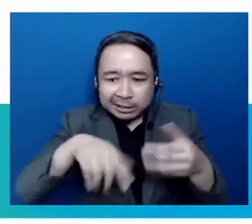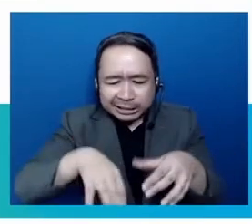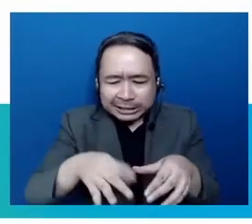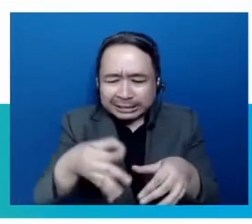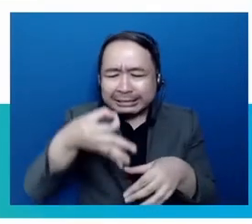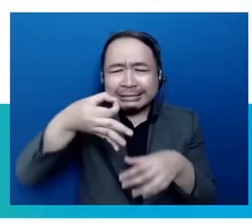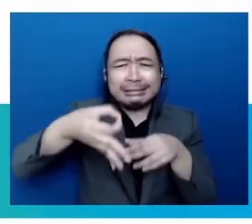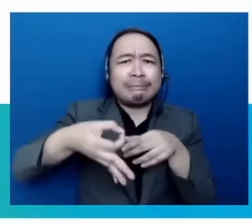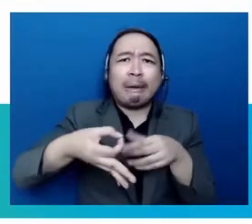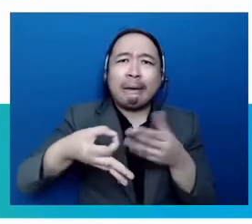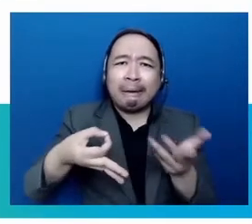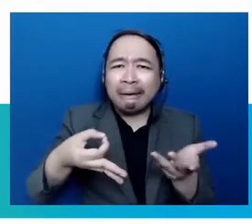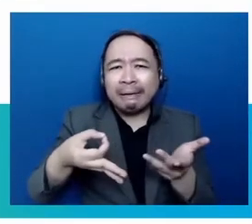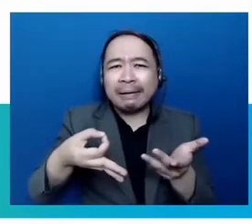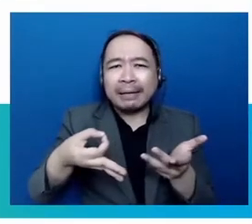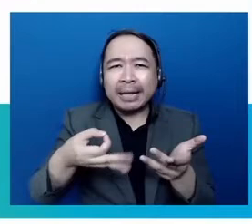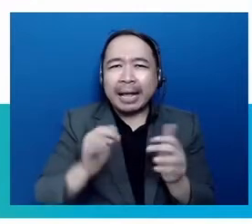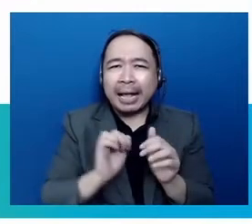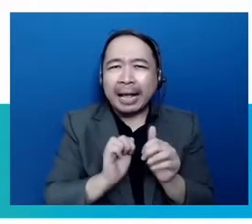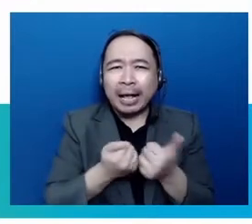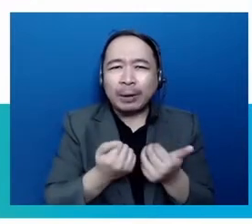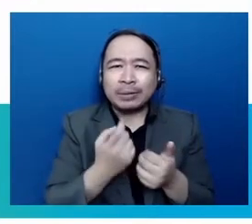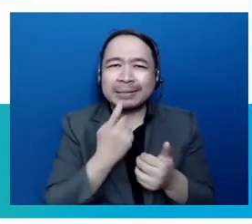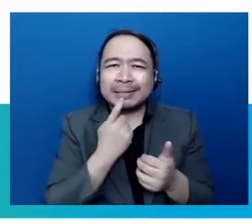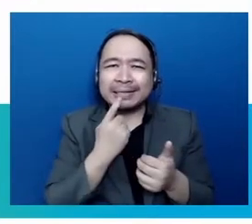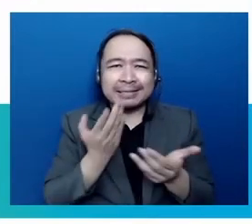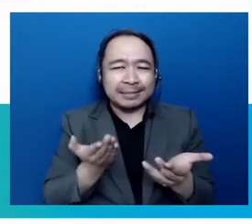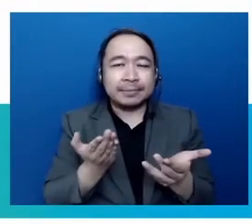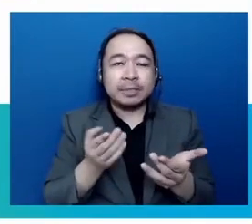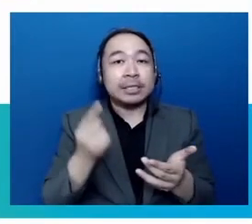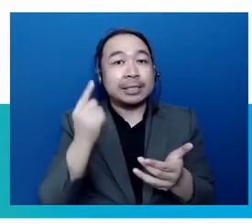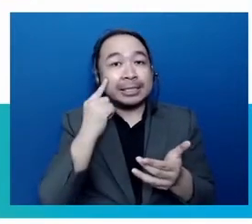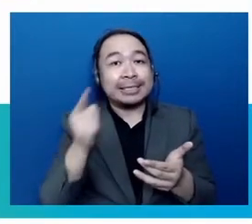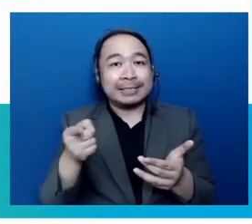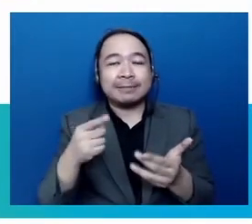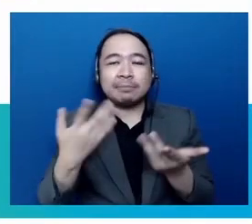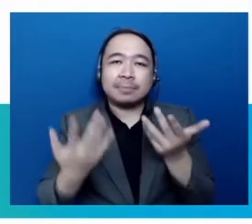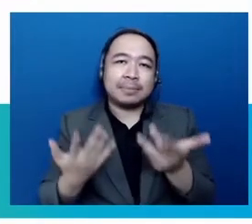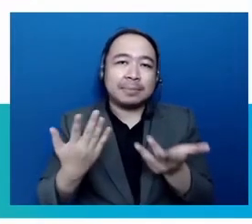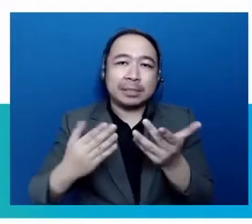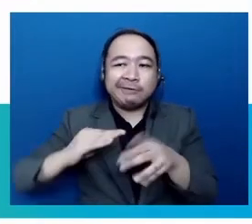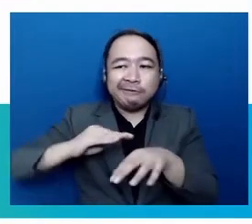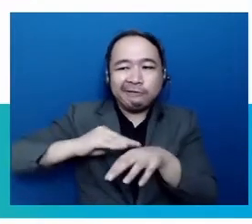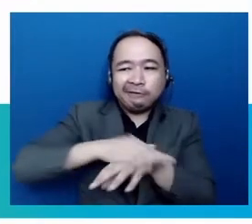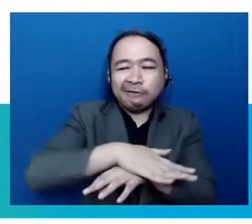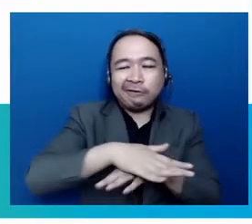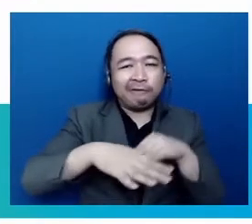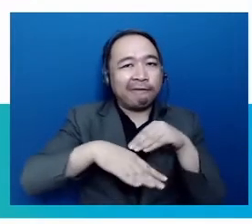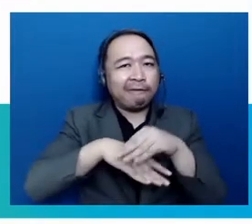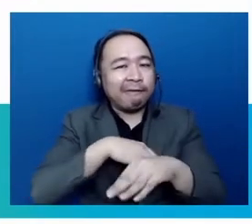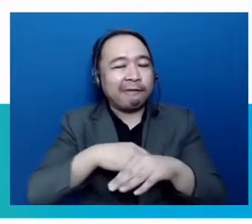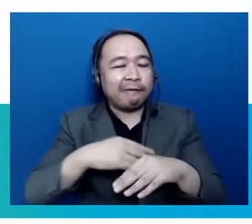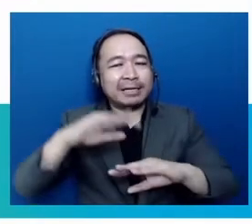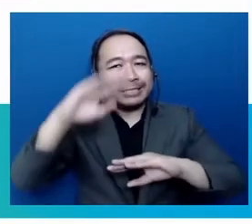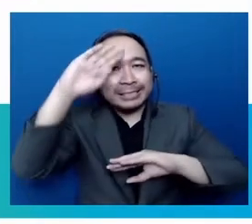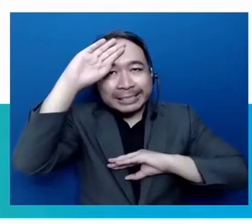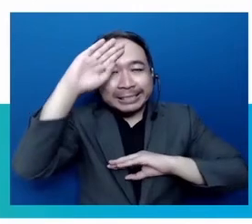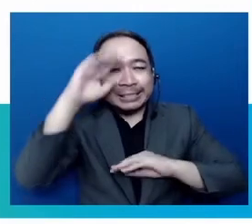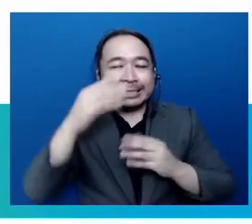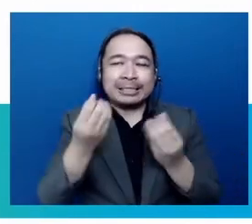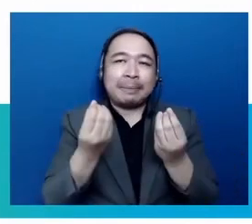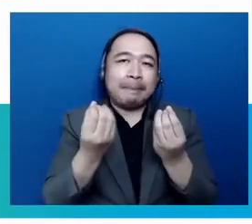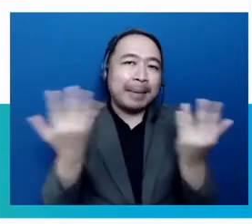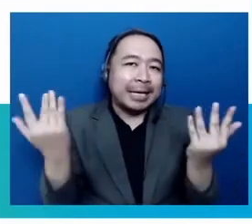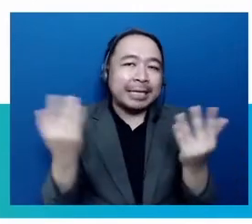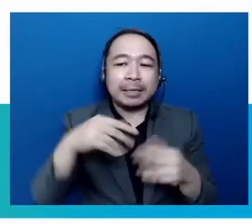small. And there's just this great fear of cross-contamination and you know, lots of disposable PPEs, personal